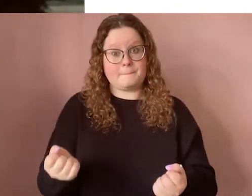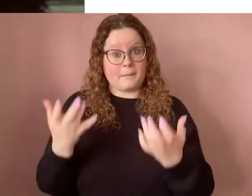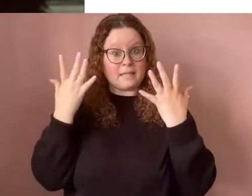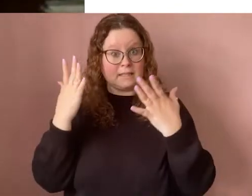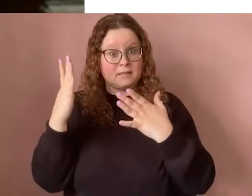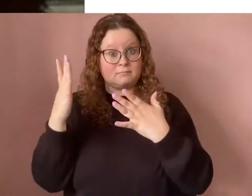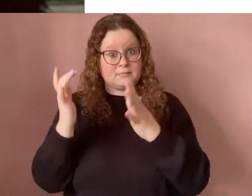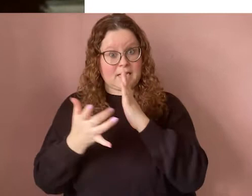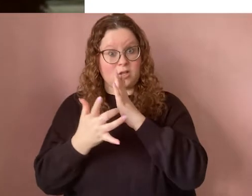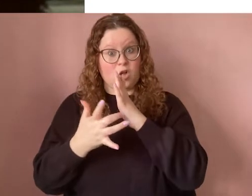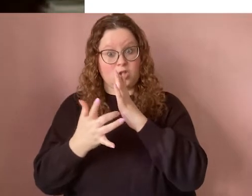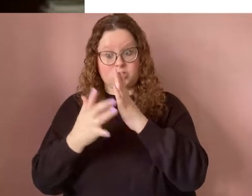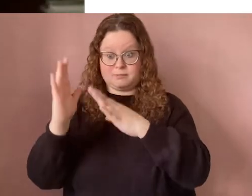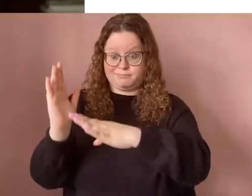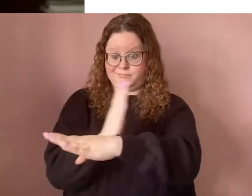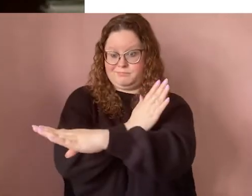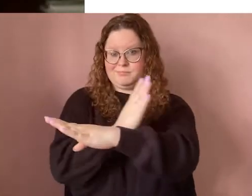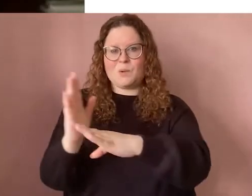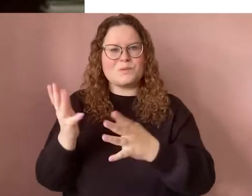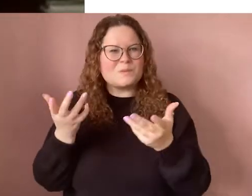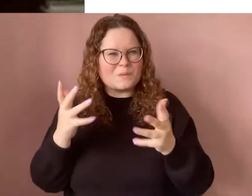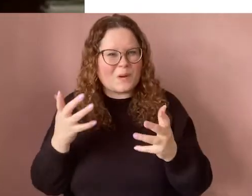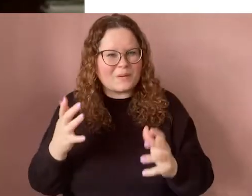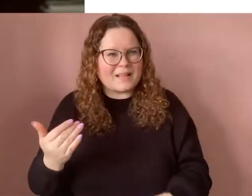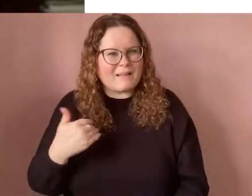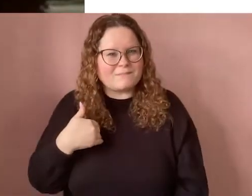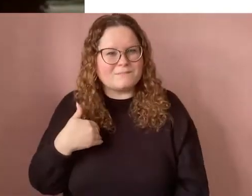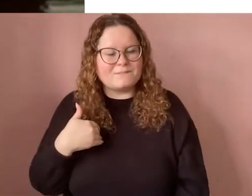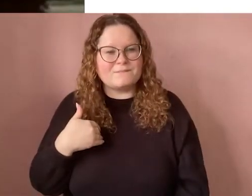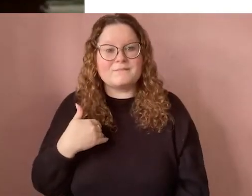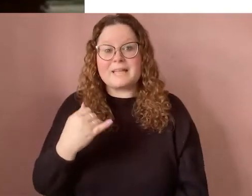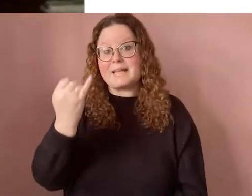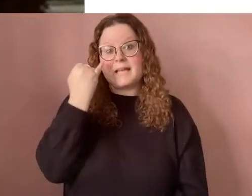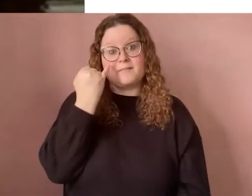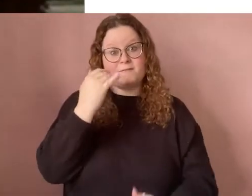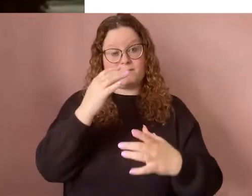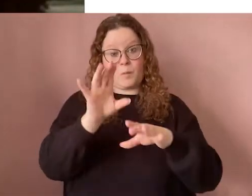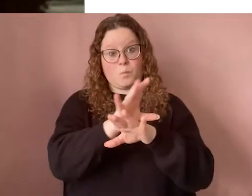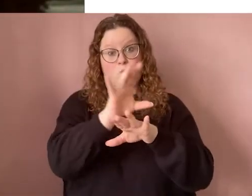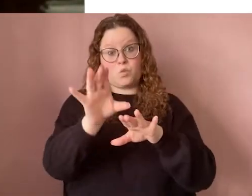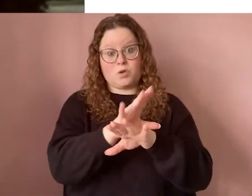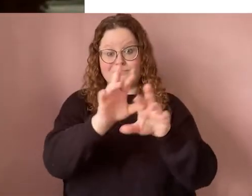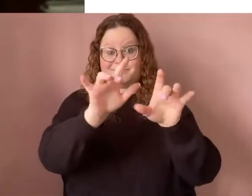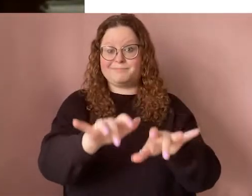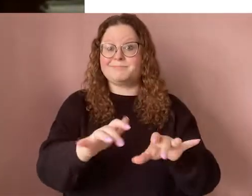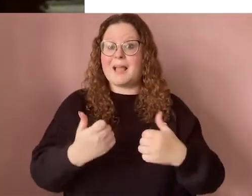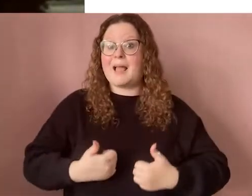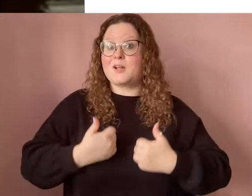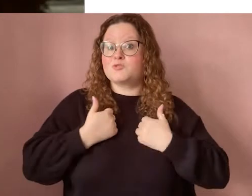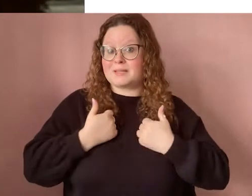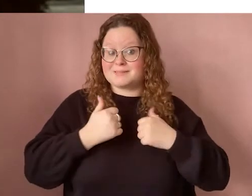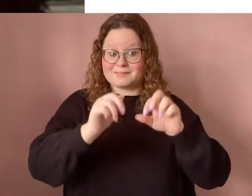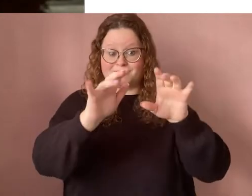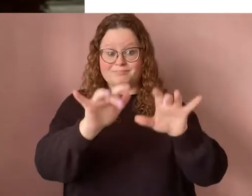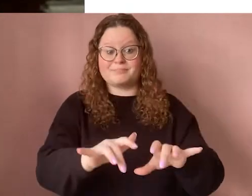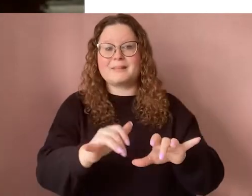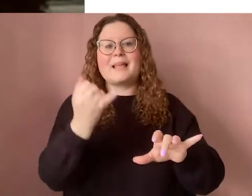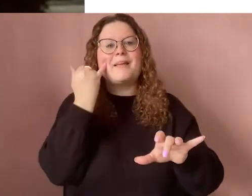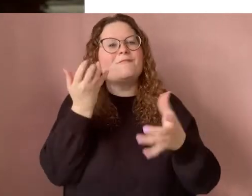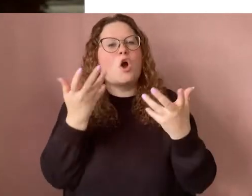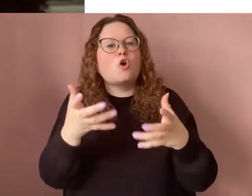seeing. If you type in an address on the email on your computer, if it's a name that you've